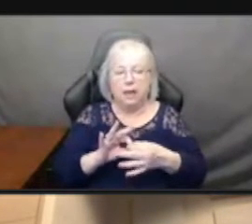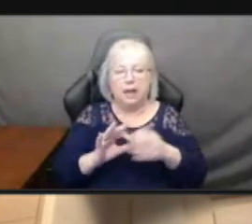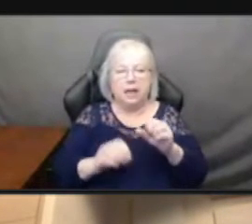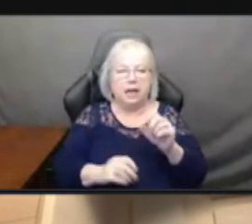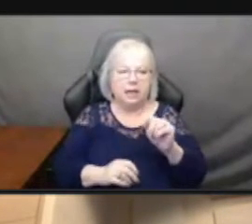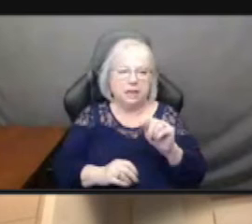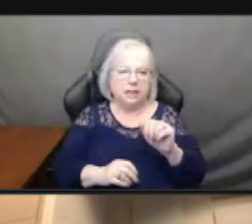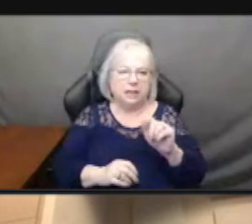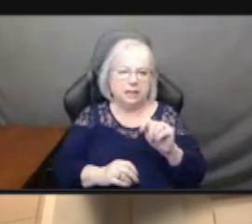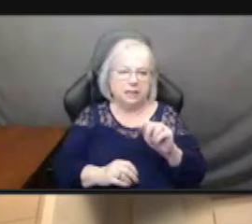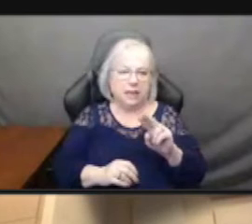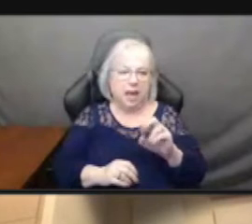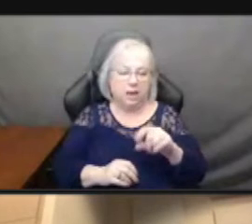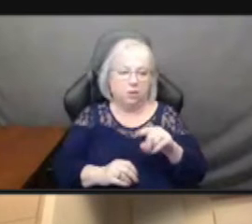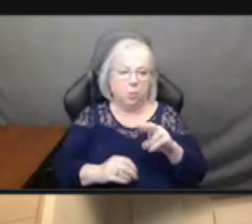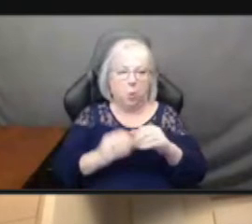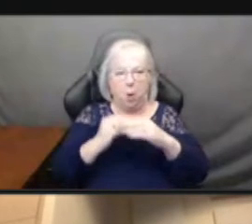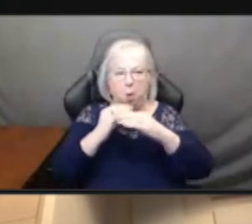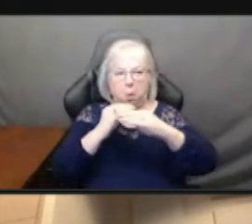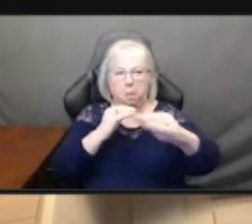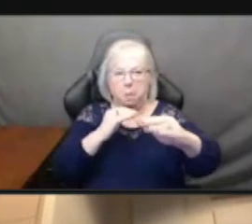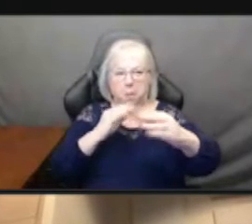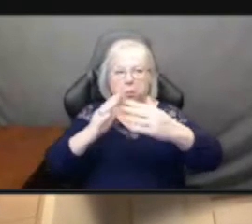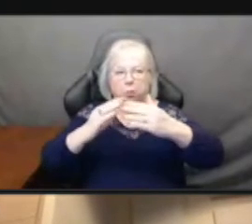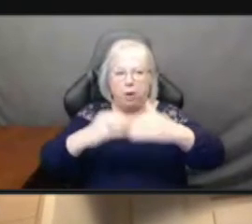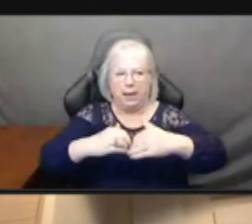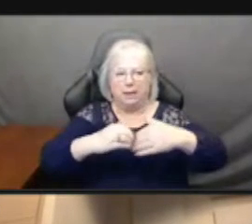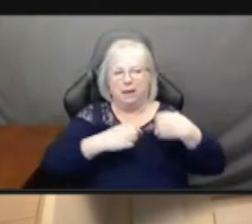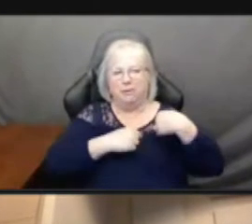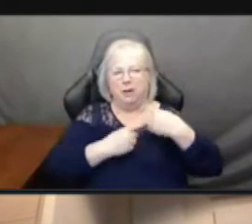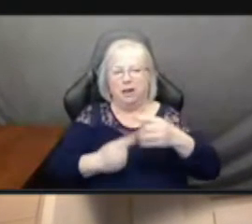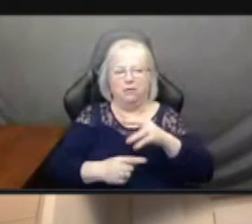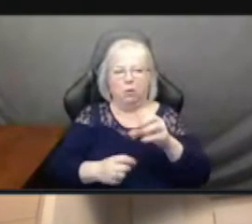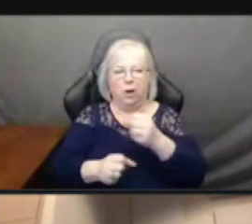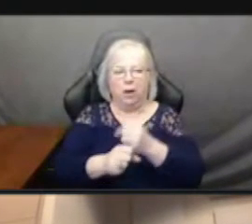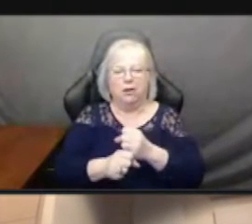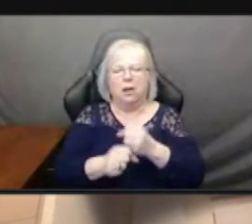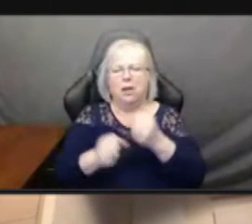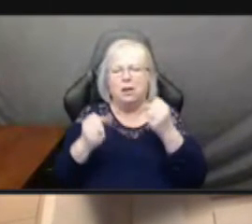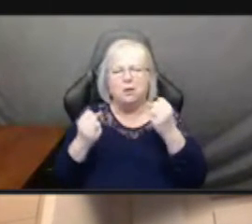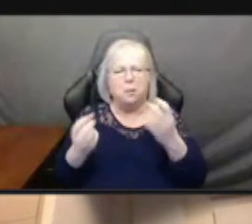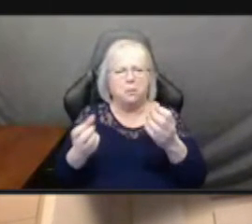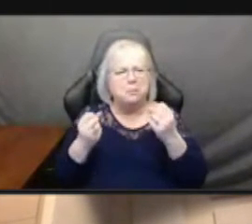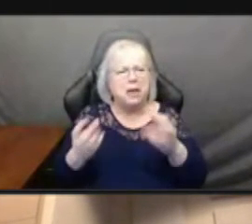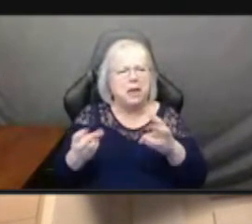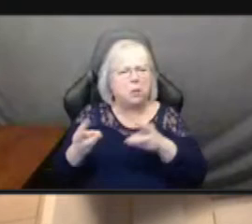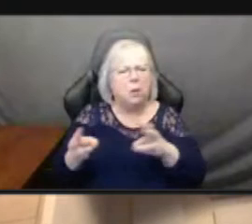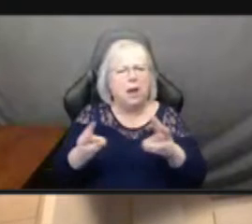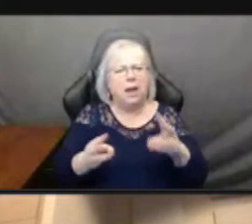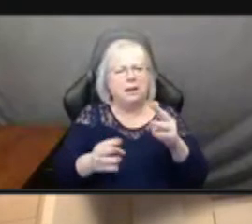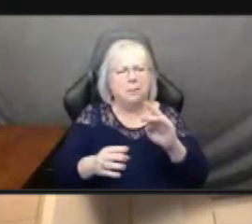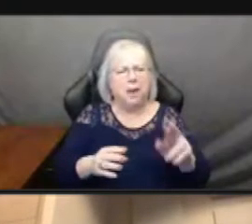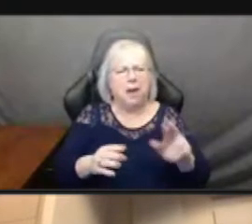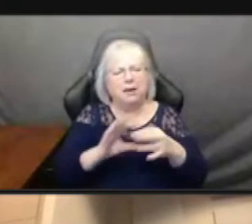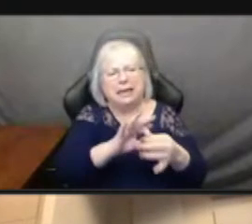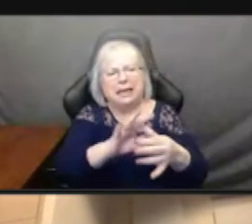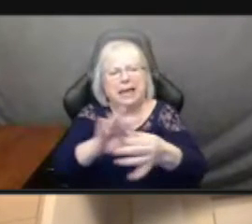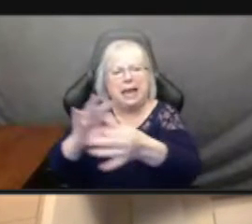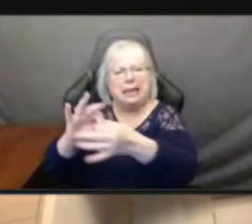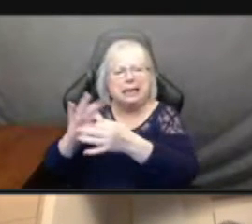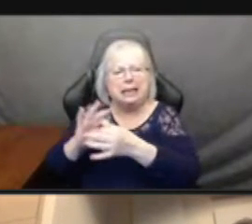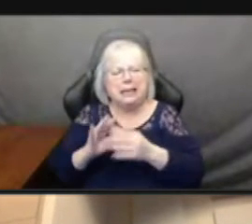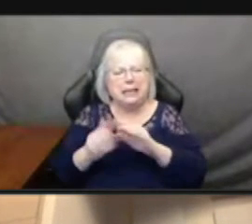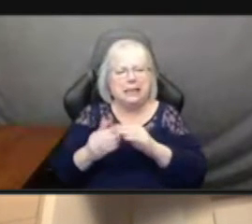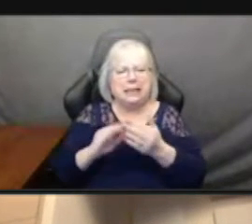last 20 to 40 years. He's connected the city in so many ways. And with his service